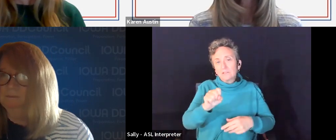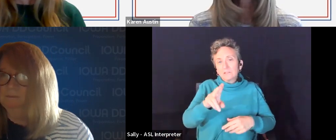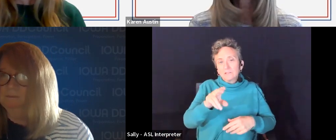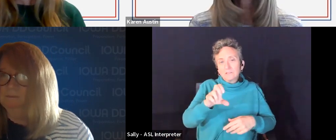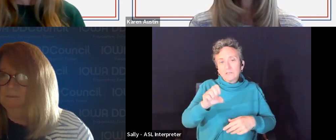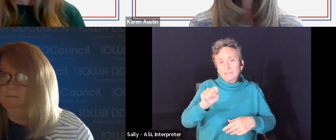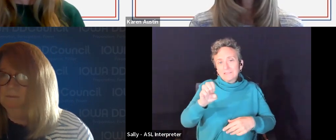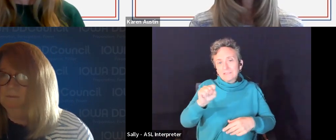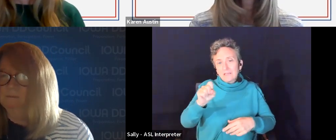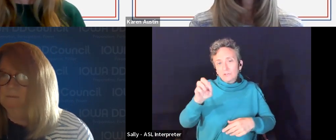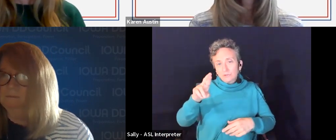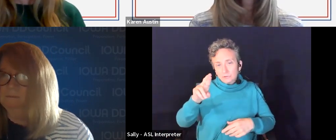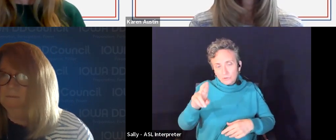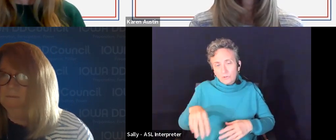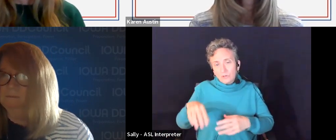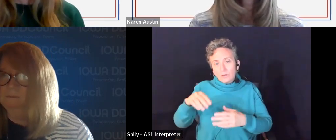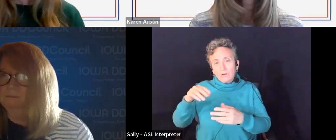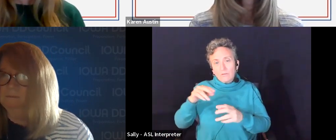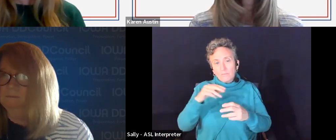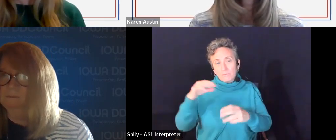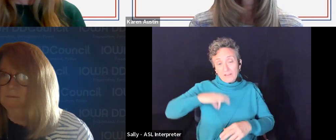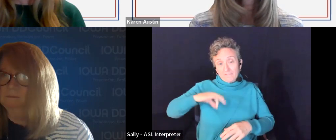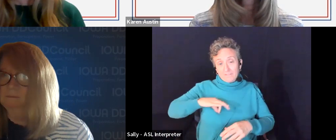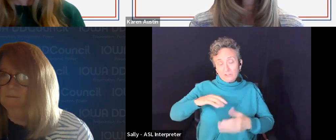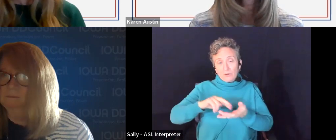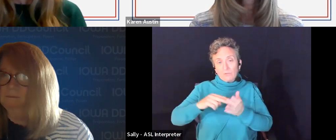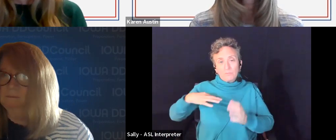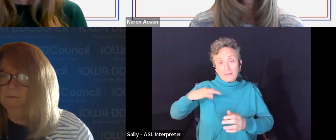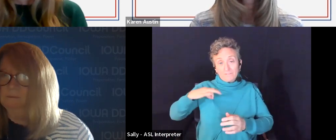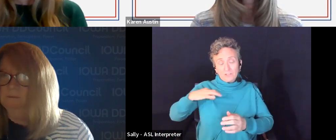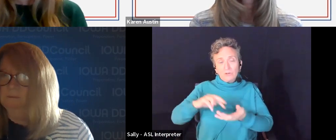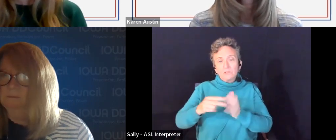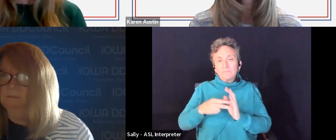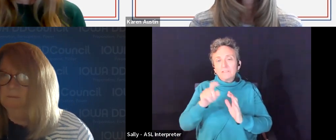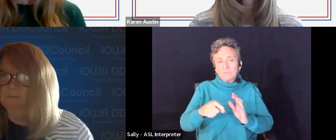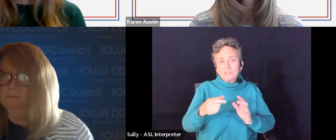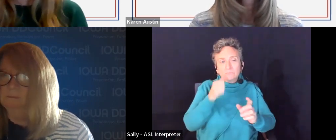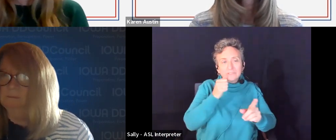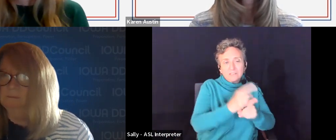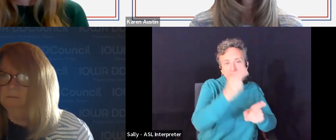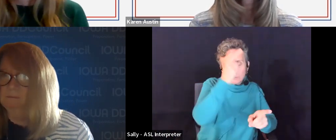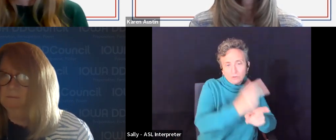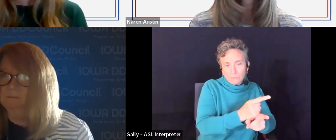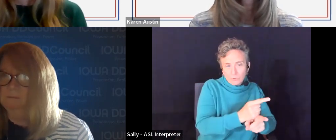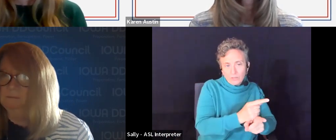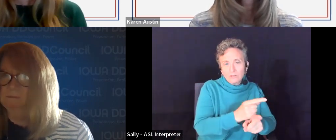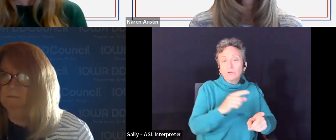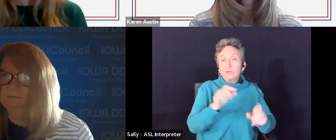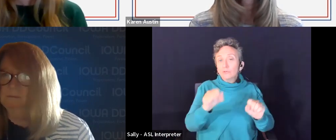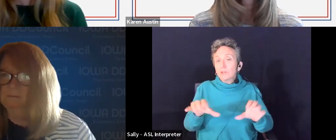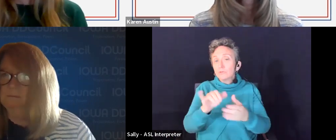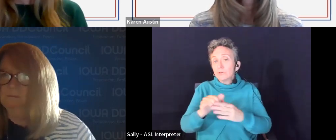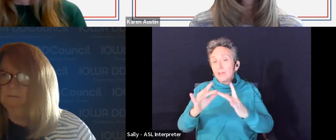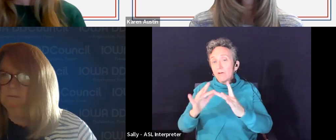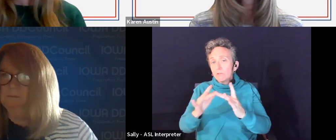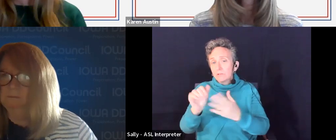a sibling to the initial account owner and be an eligible individual. If you need to do that, you can either do it through your online account or